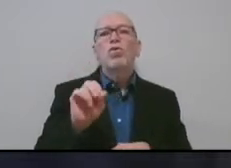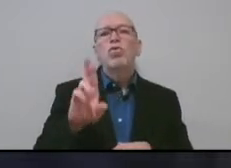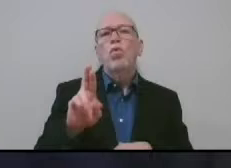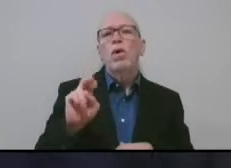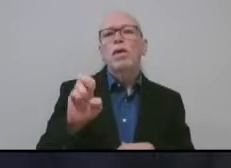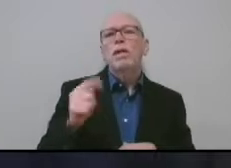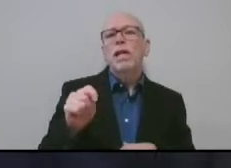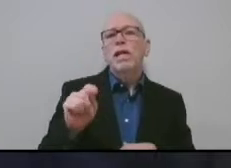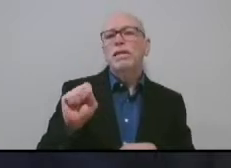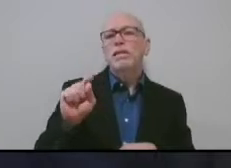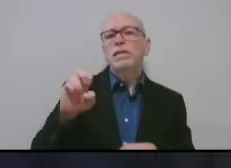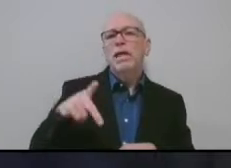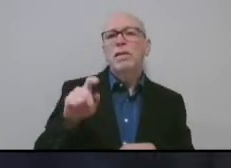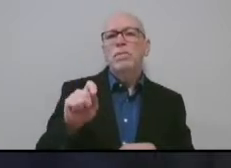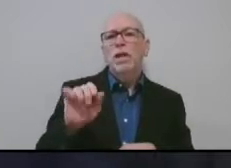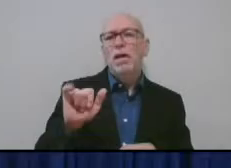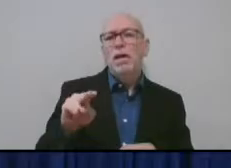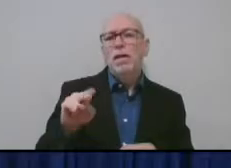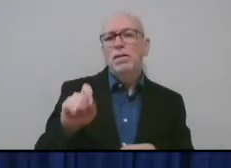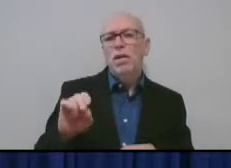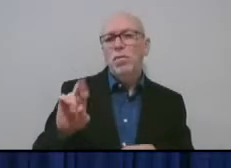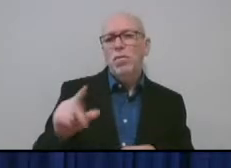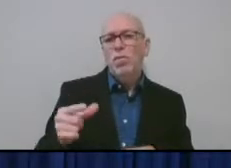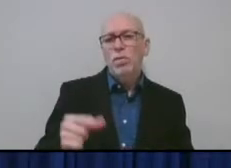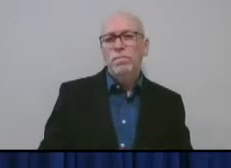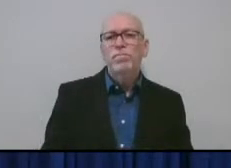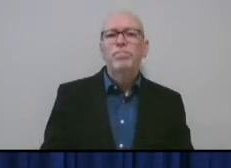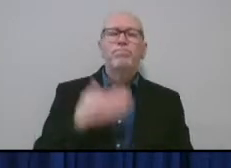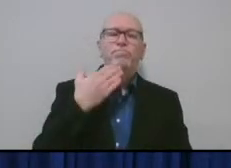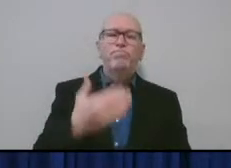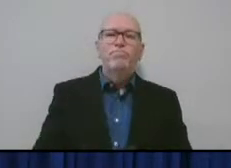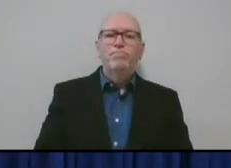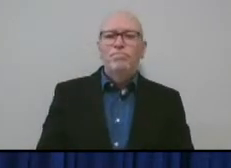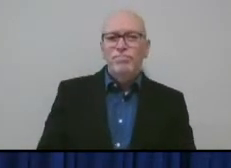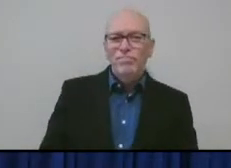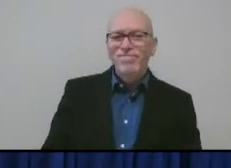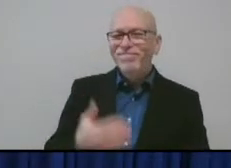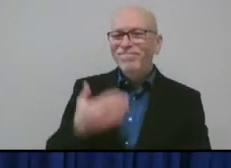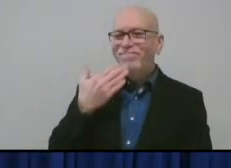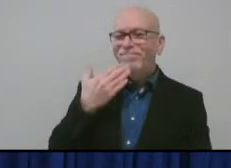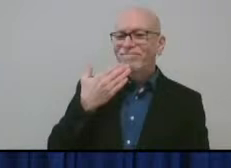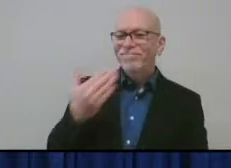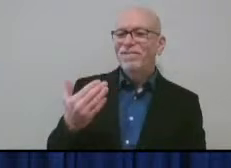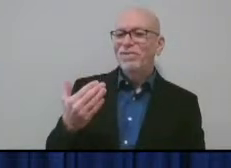yournextstepin.org. Thank you. Thank you, Commissioner. That's